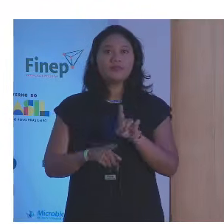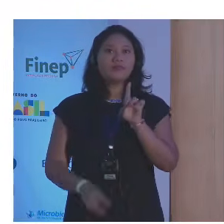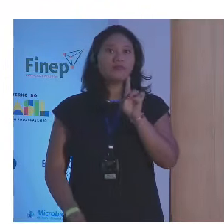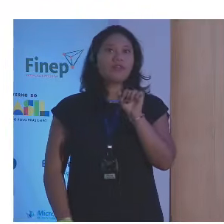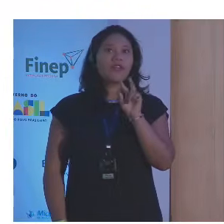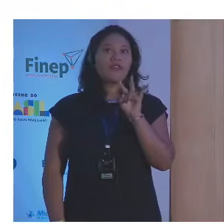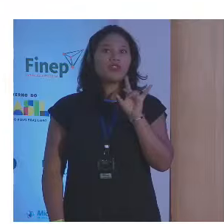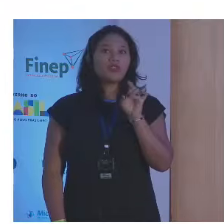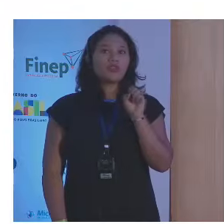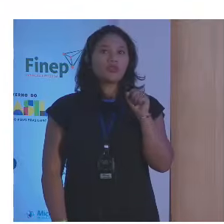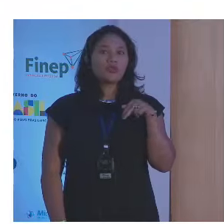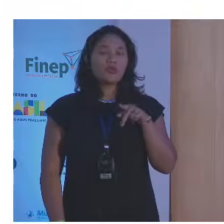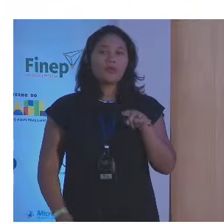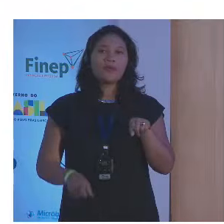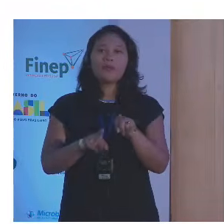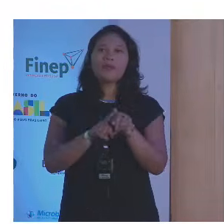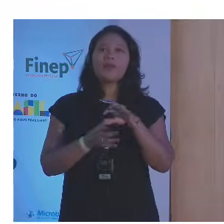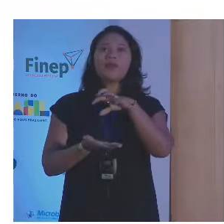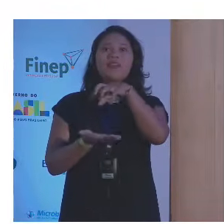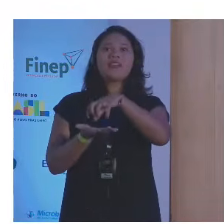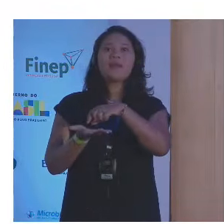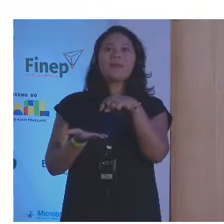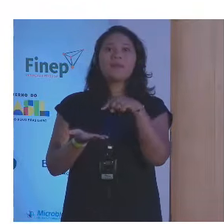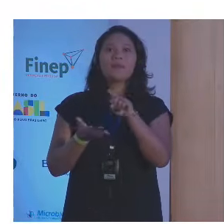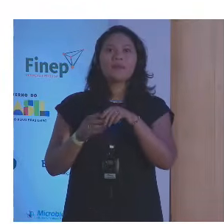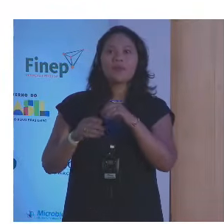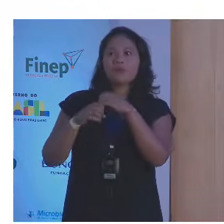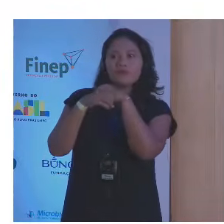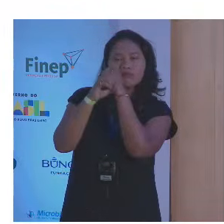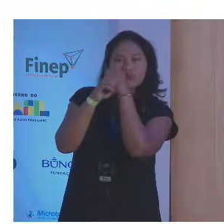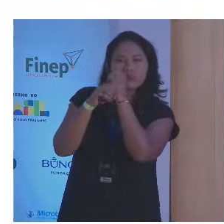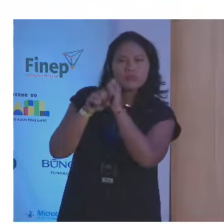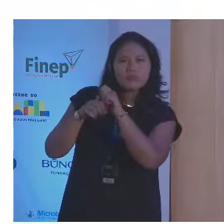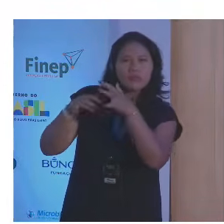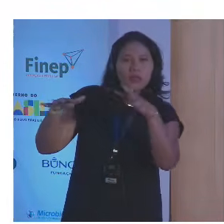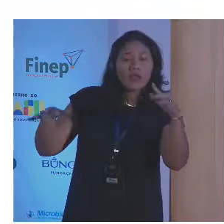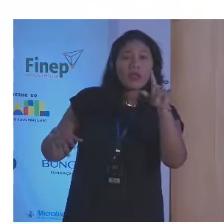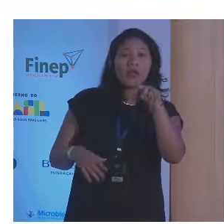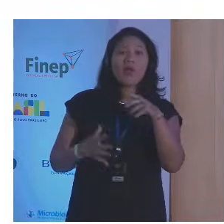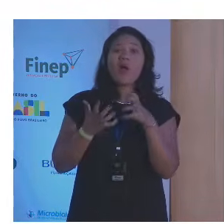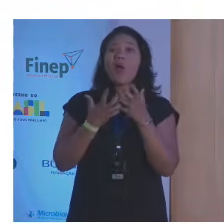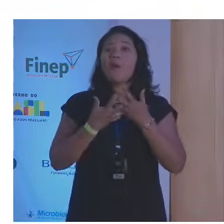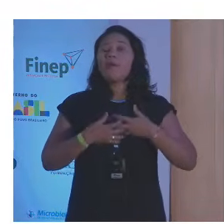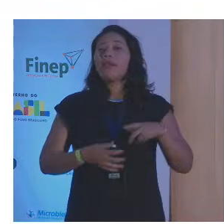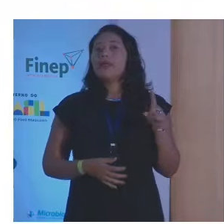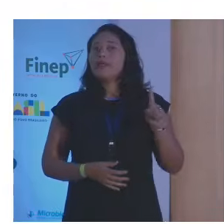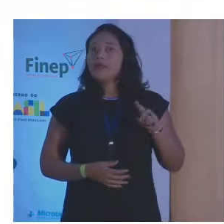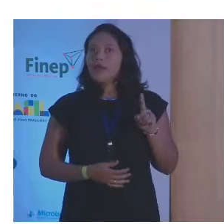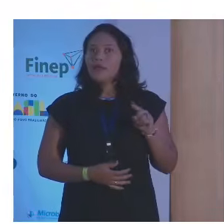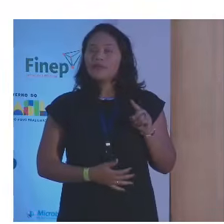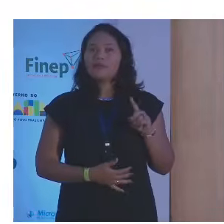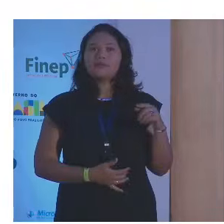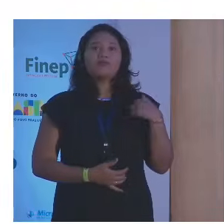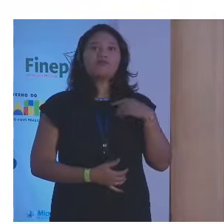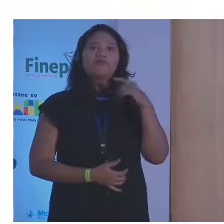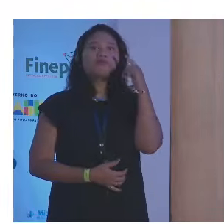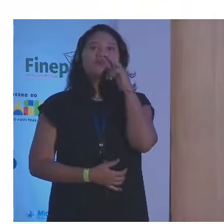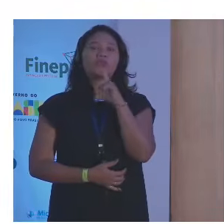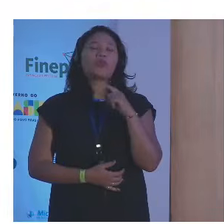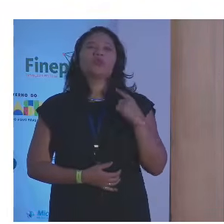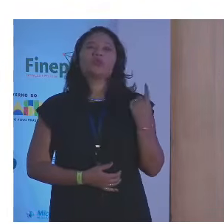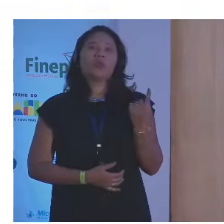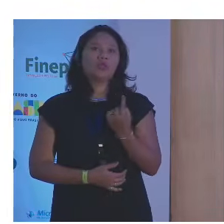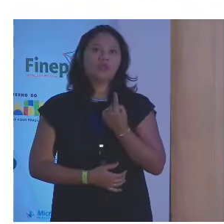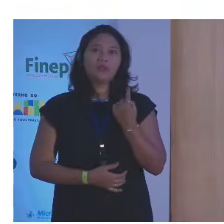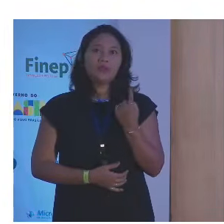of Fisheries of Oceans, say, well, teamwork is fundamental. This is so complex that I cannot do it on my own, so we will connect